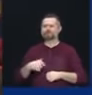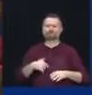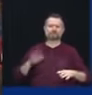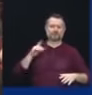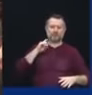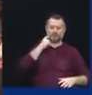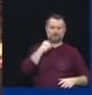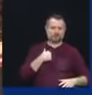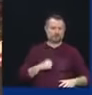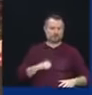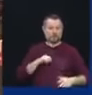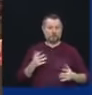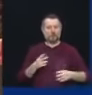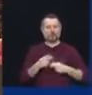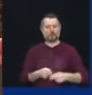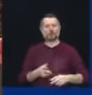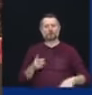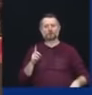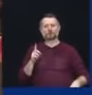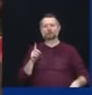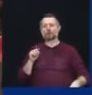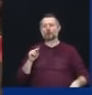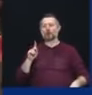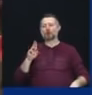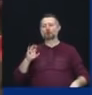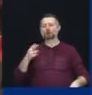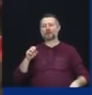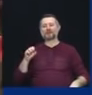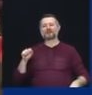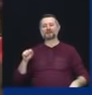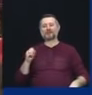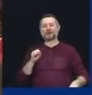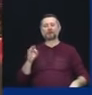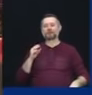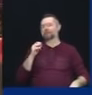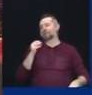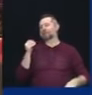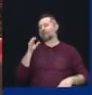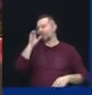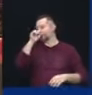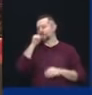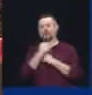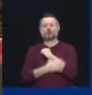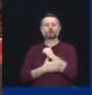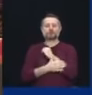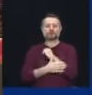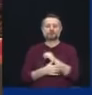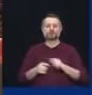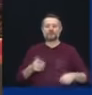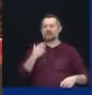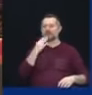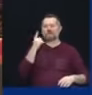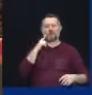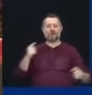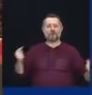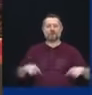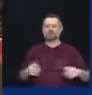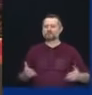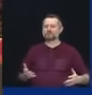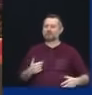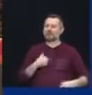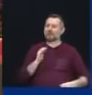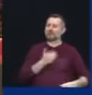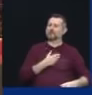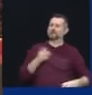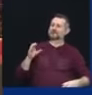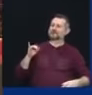home. So thanks everyone for joining us here today at Angry Orchard. This is our cider house right behind us and our